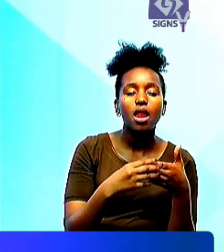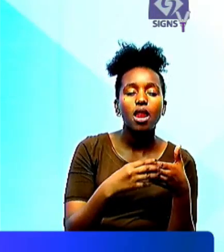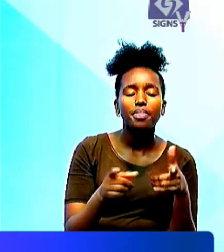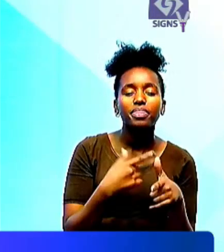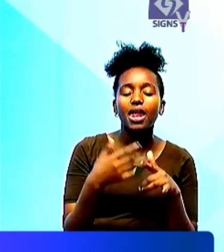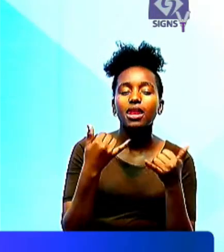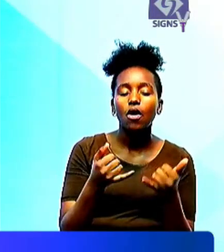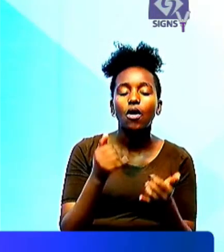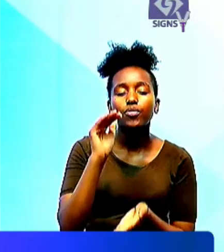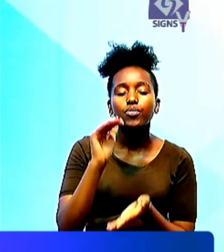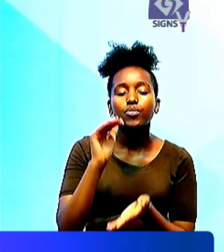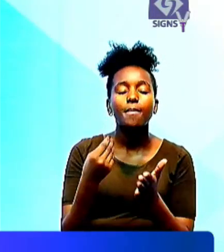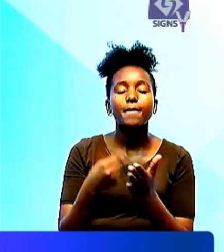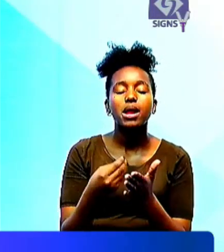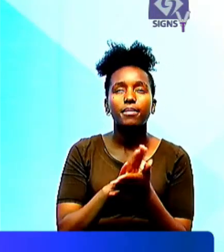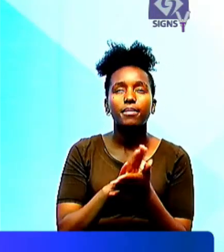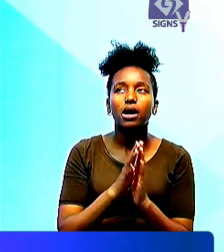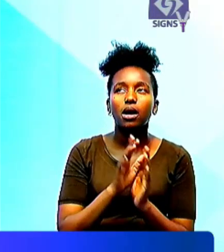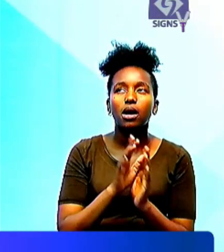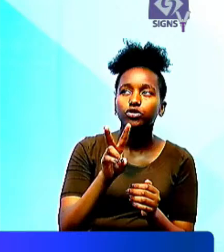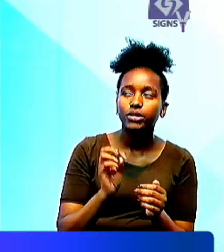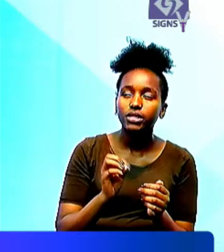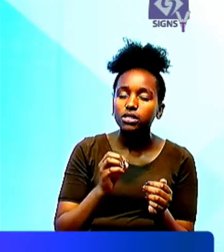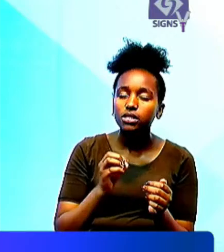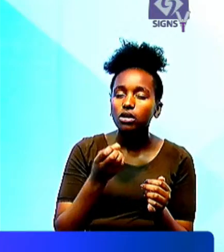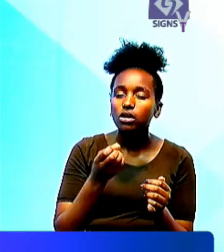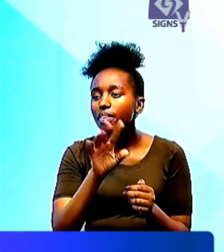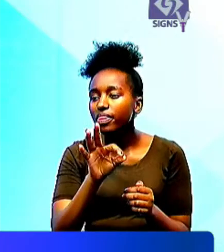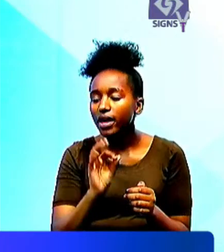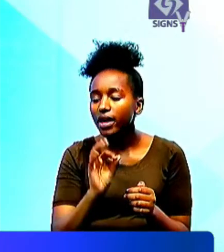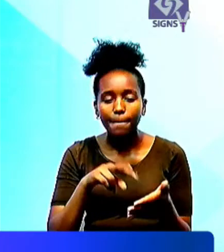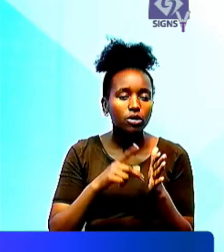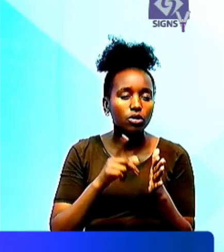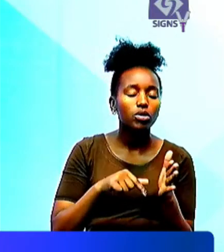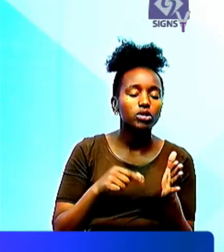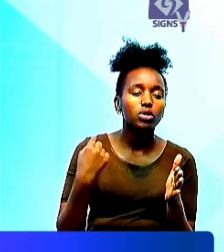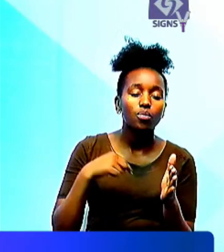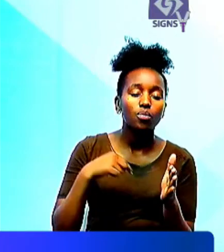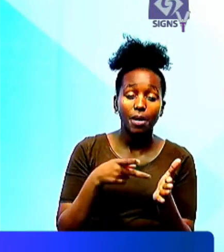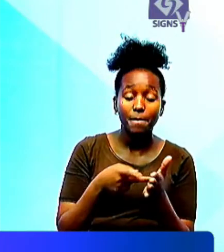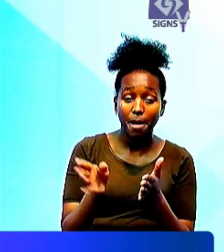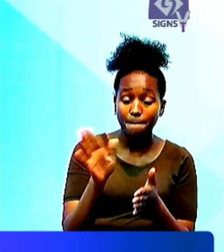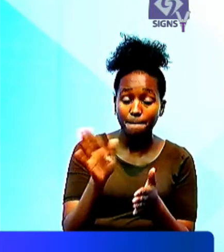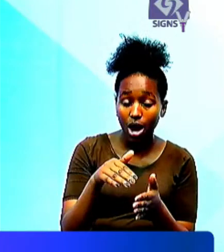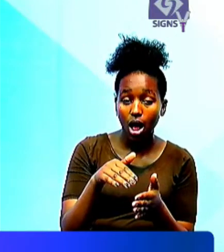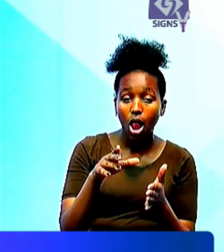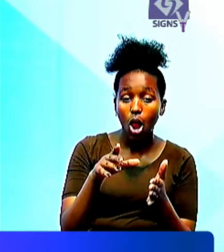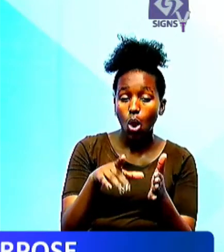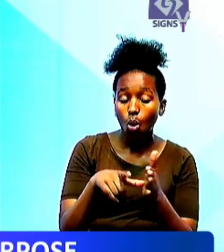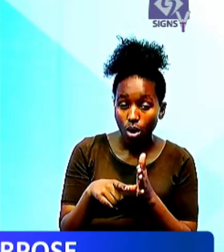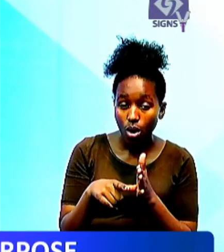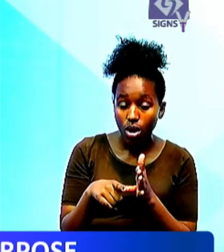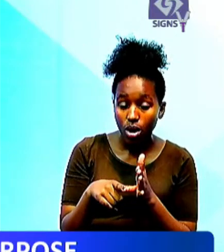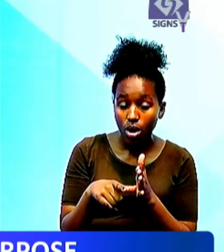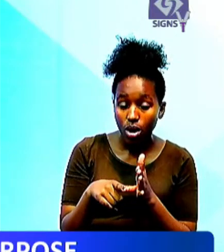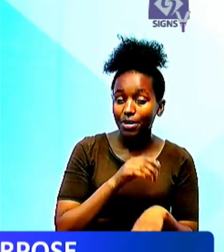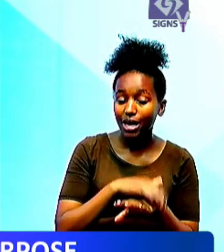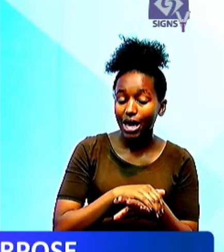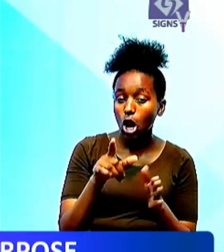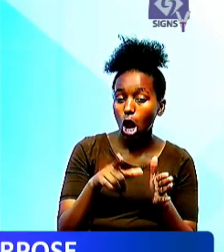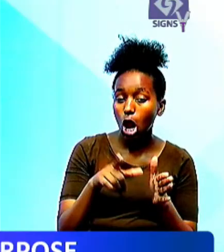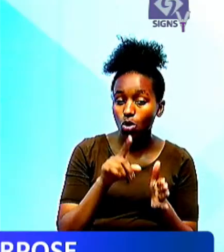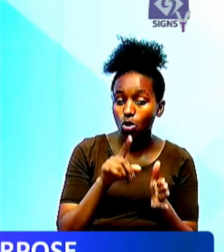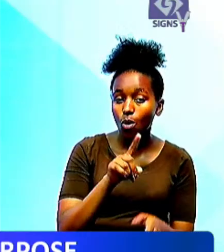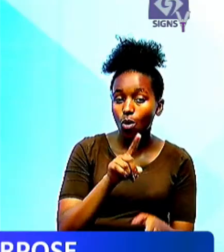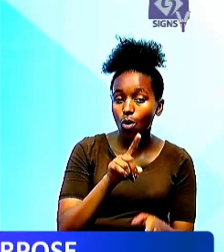129, 130. So meaning we are paying more. We are paying this loan. Yes, we got it when it was 120. This is the exact money we got.